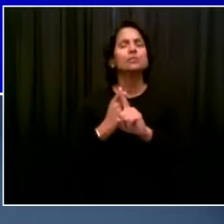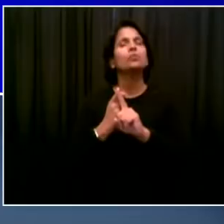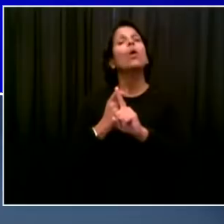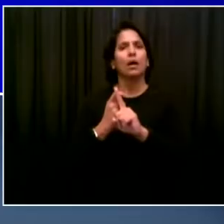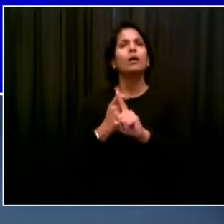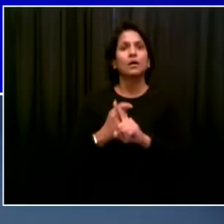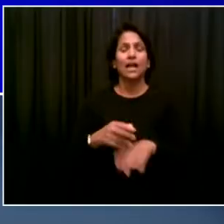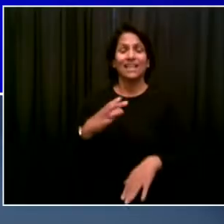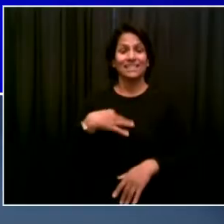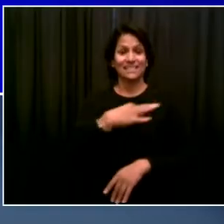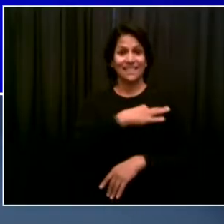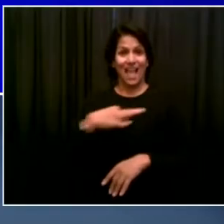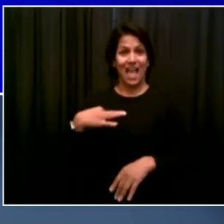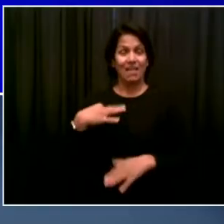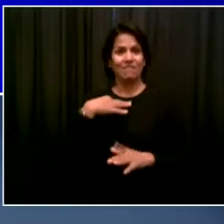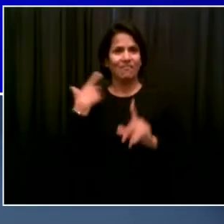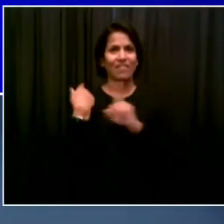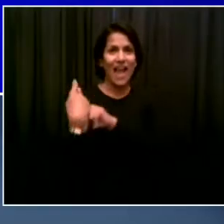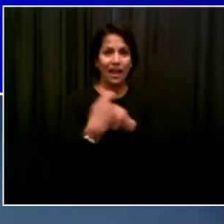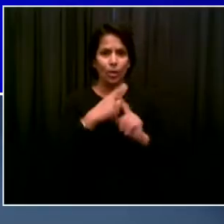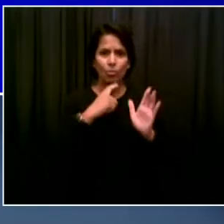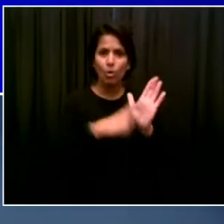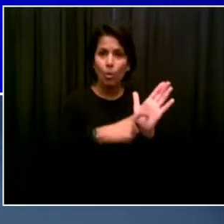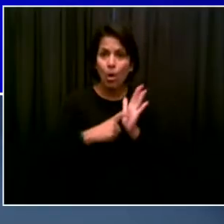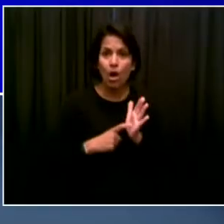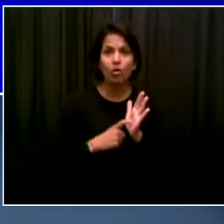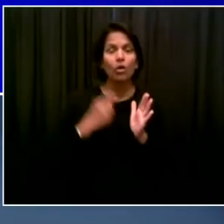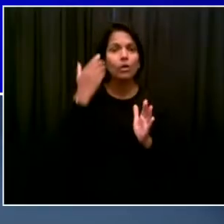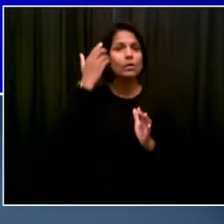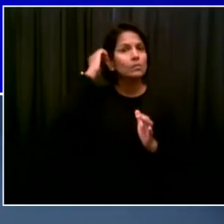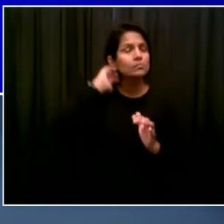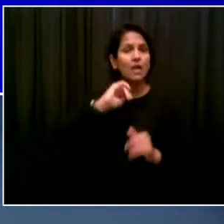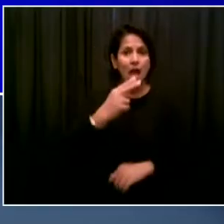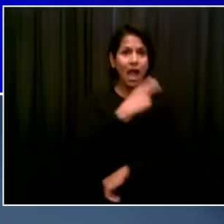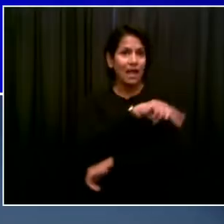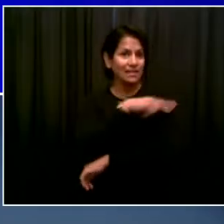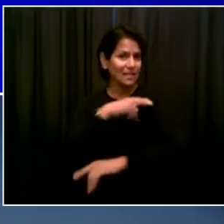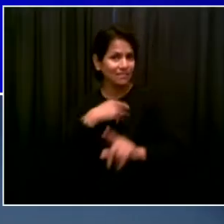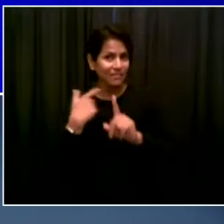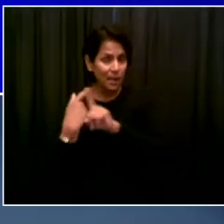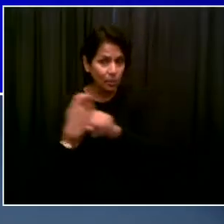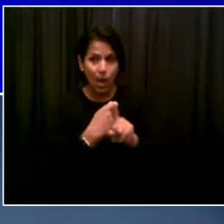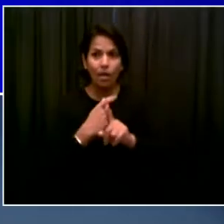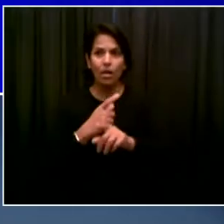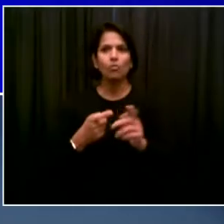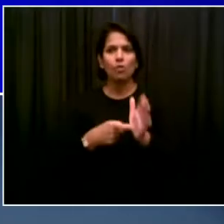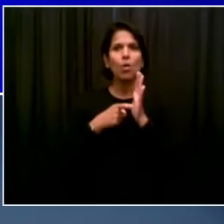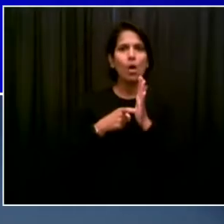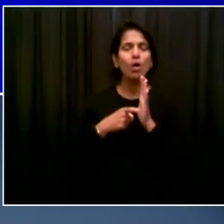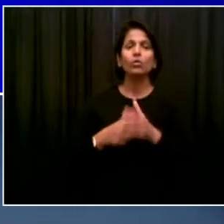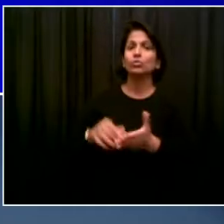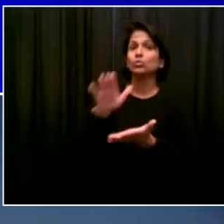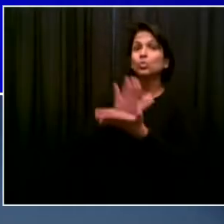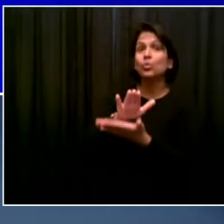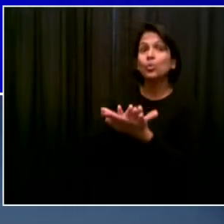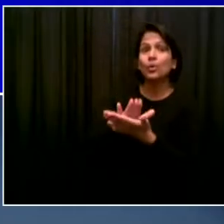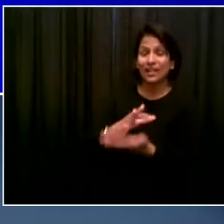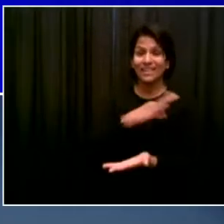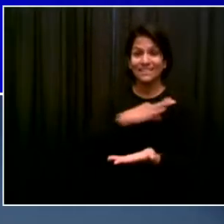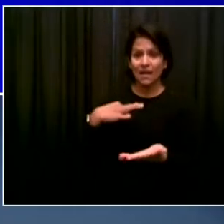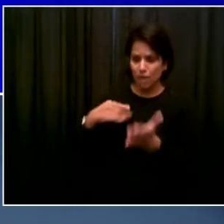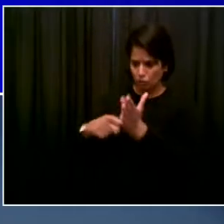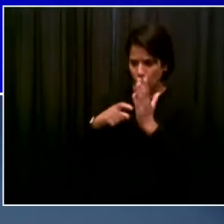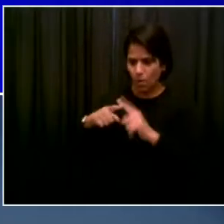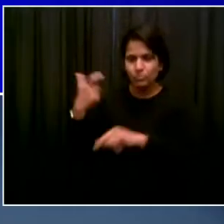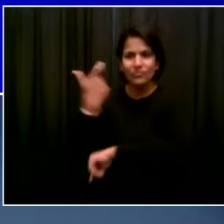It worked. Our kids are in school, full strength, safe. It worked. Our restaurants, indoor entertainment,